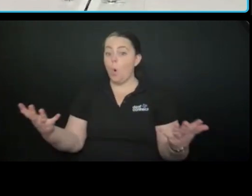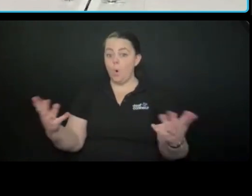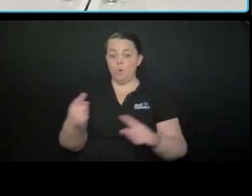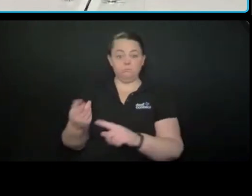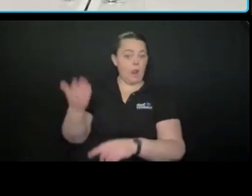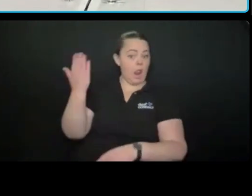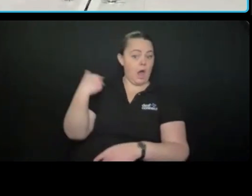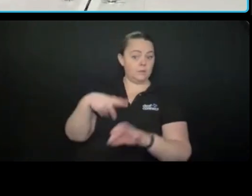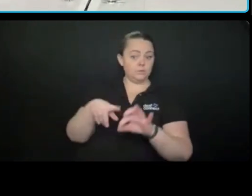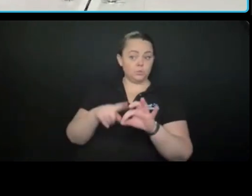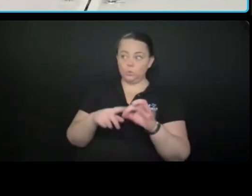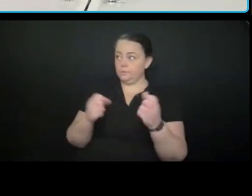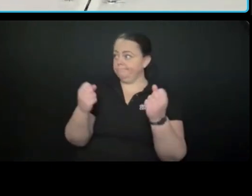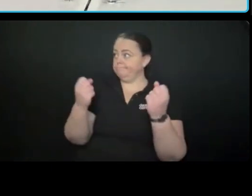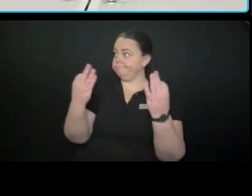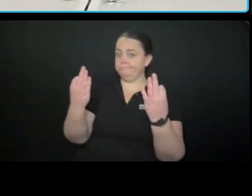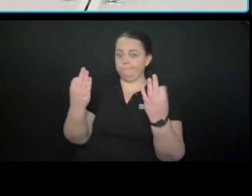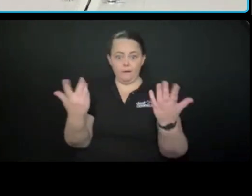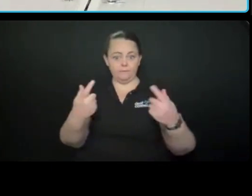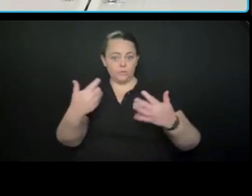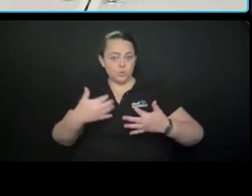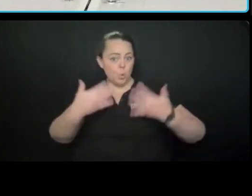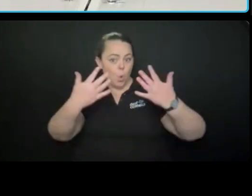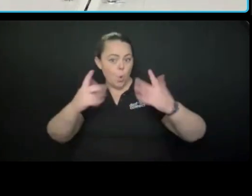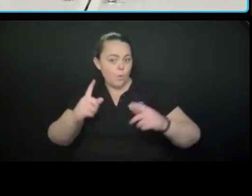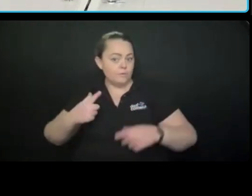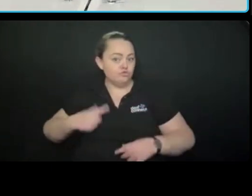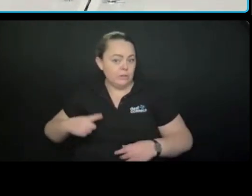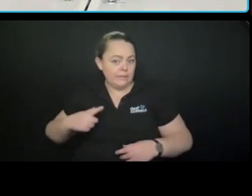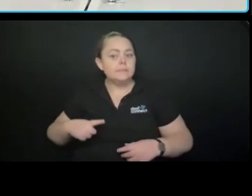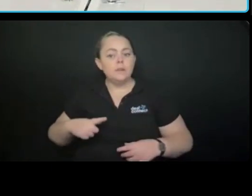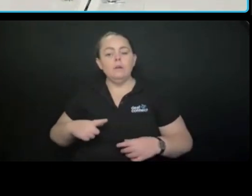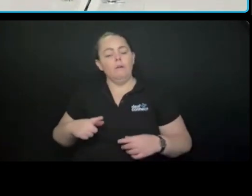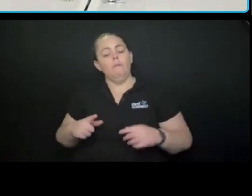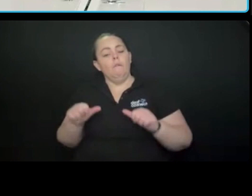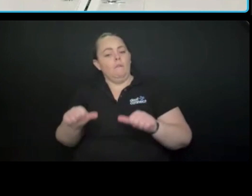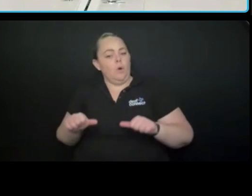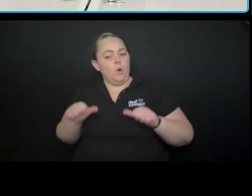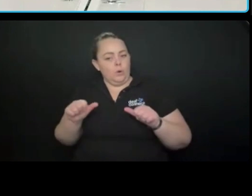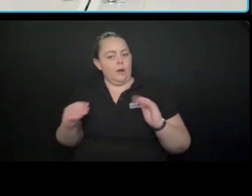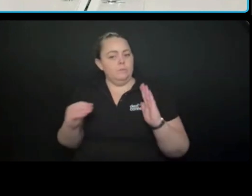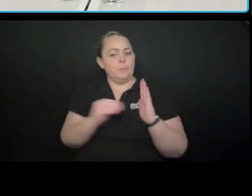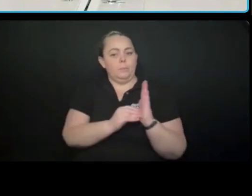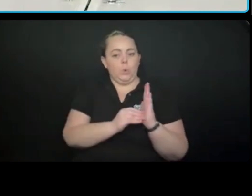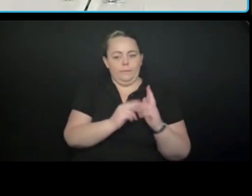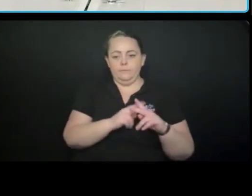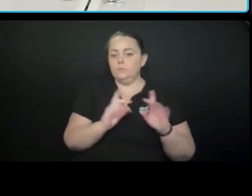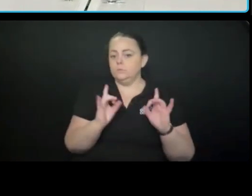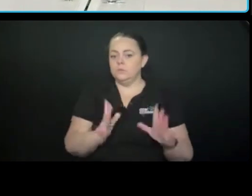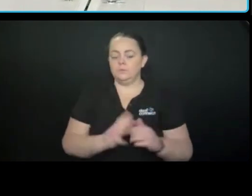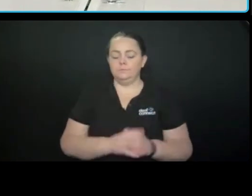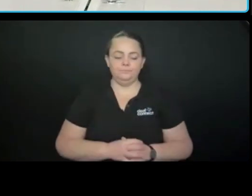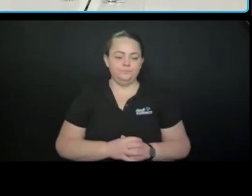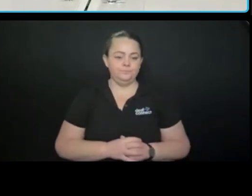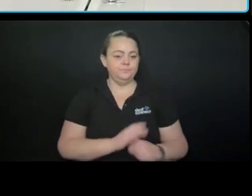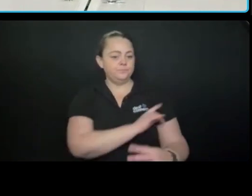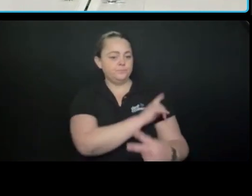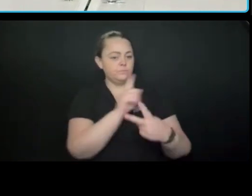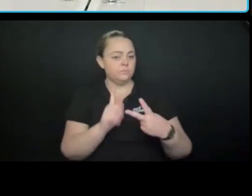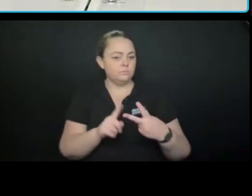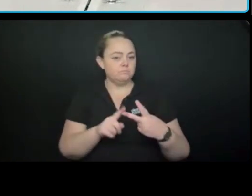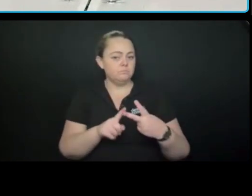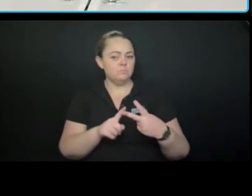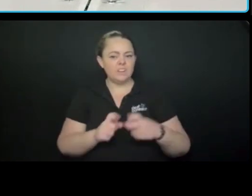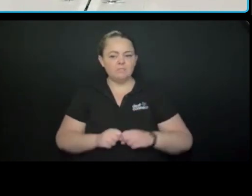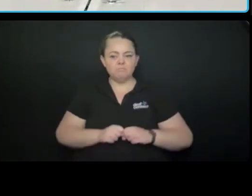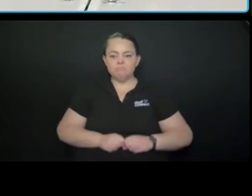Emma? All right, so the second domain is incontinence care. So why is incontinence